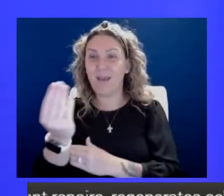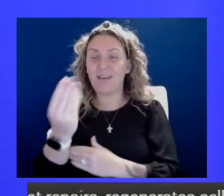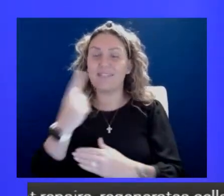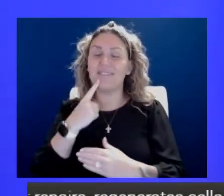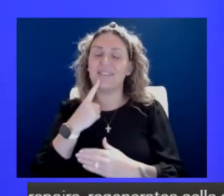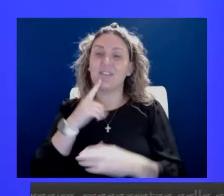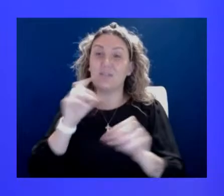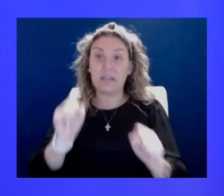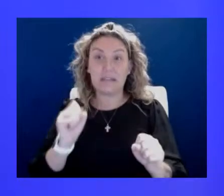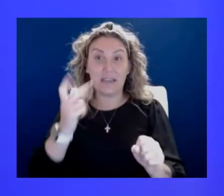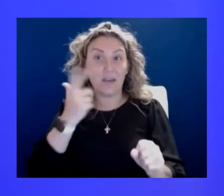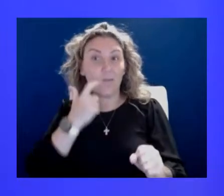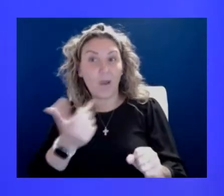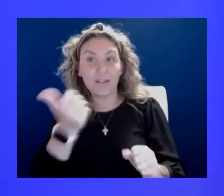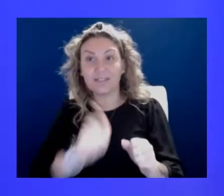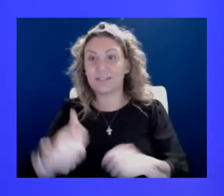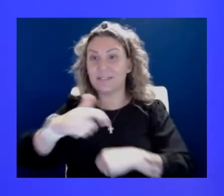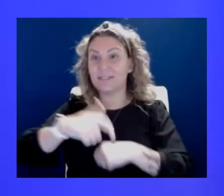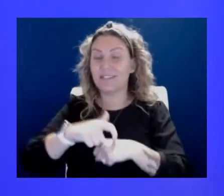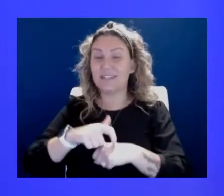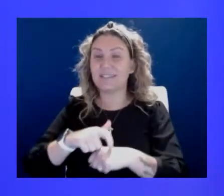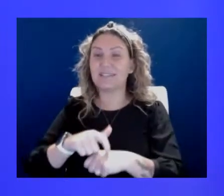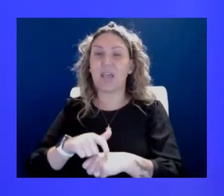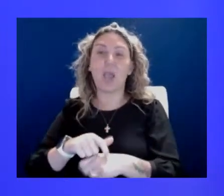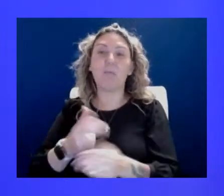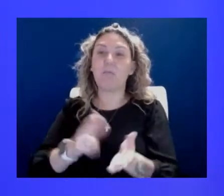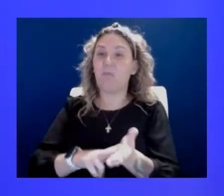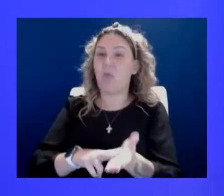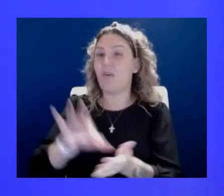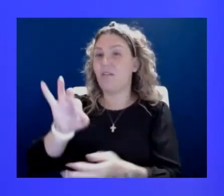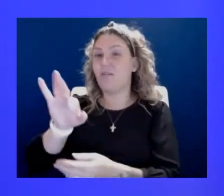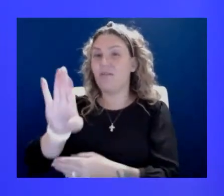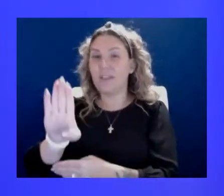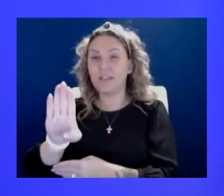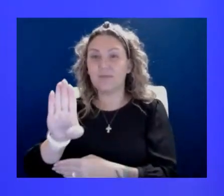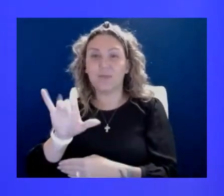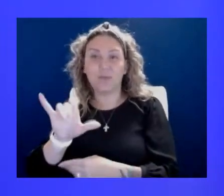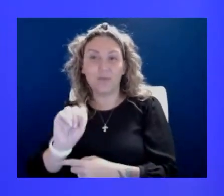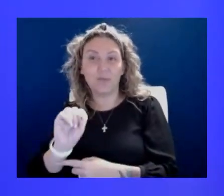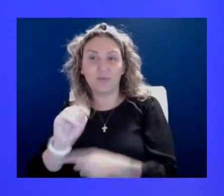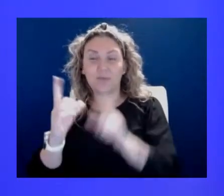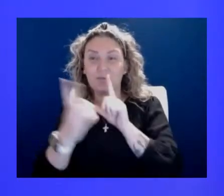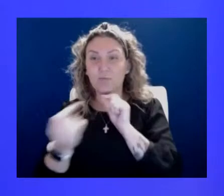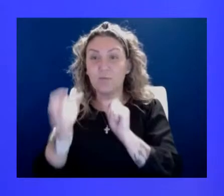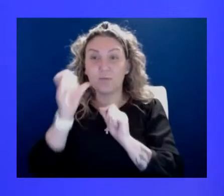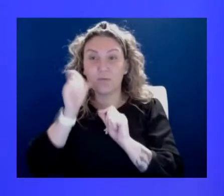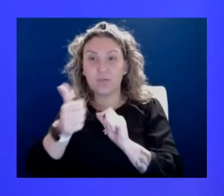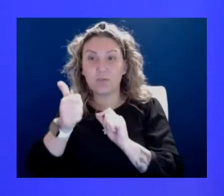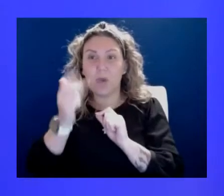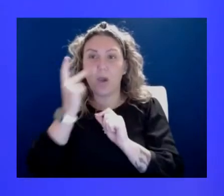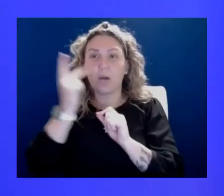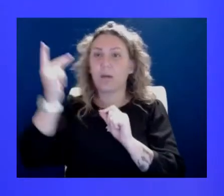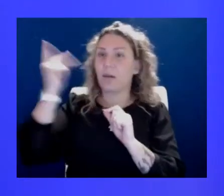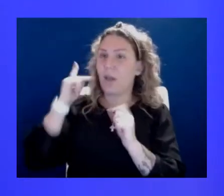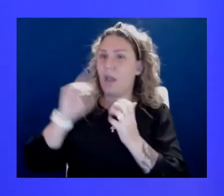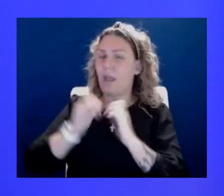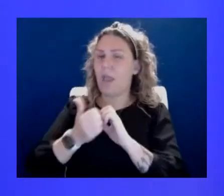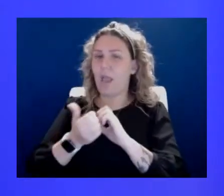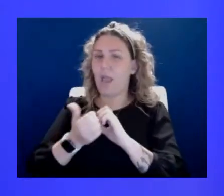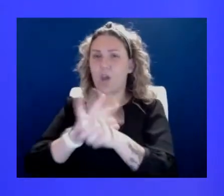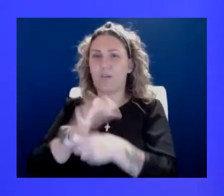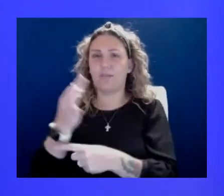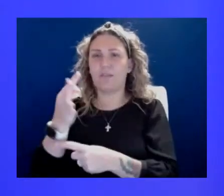update anytime by logging onto Facebook, YouTube, and Twitter. Tomorrow, we look back on how COVID-19 impacted those working in